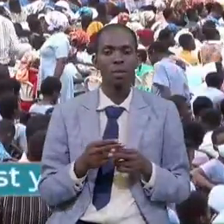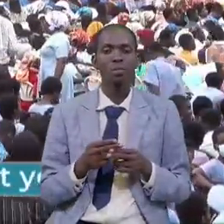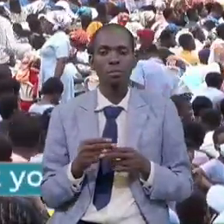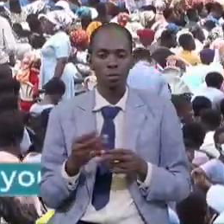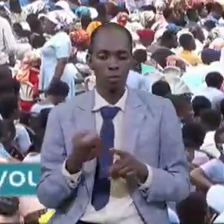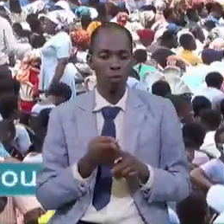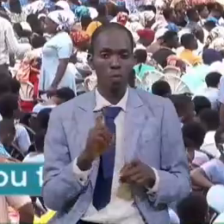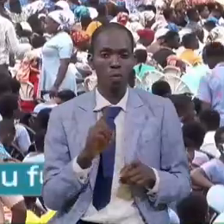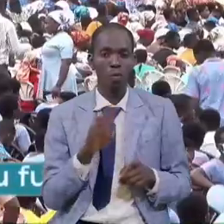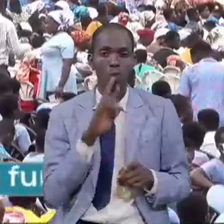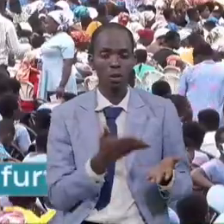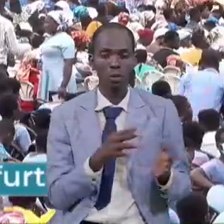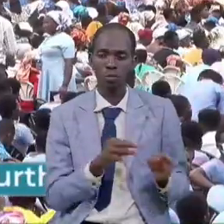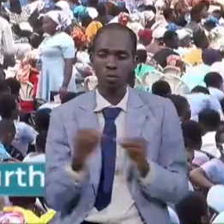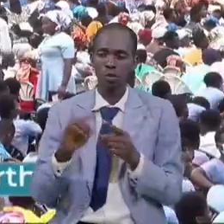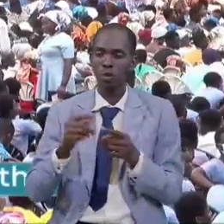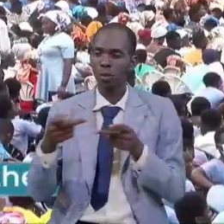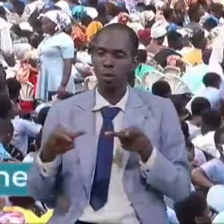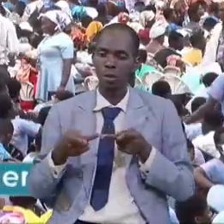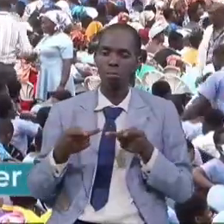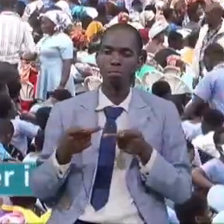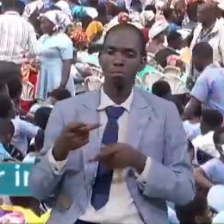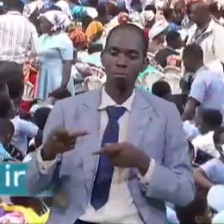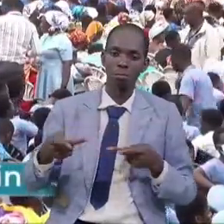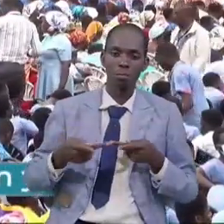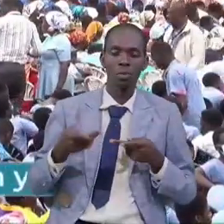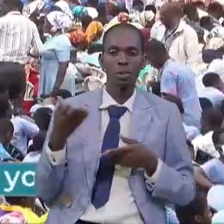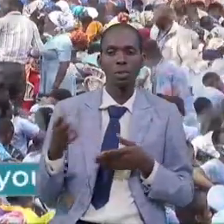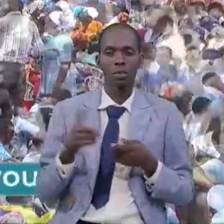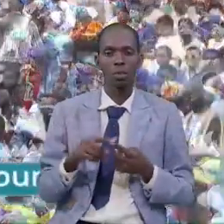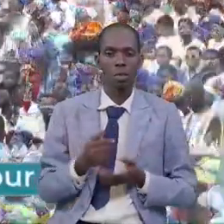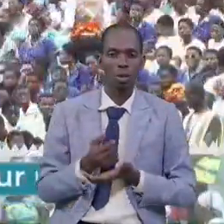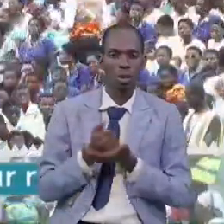able to get the particulars of all those who decided for the Lord.